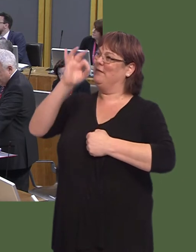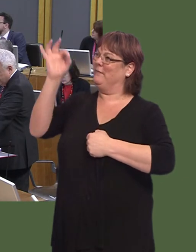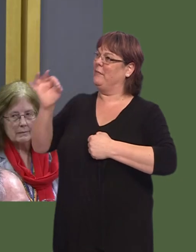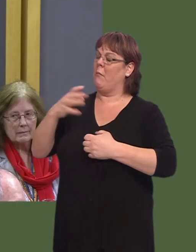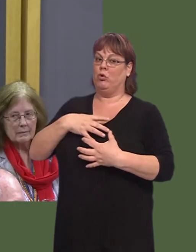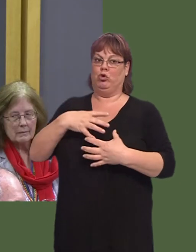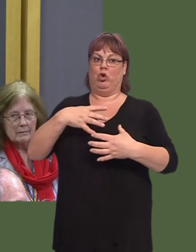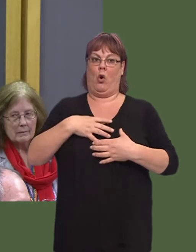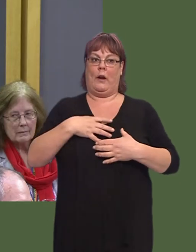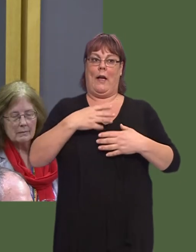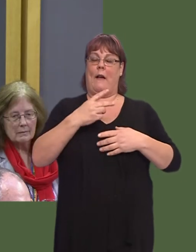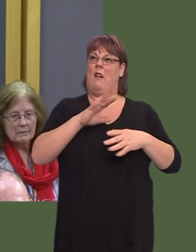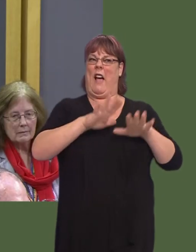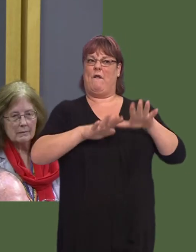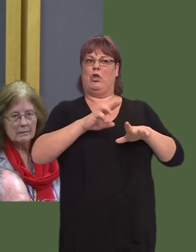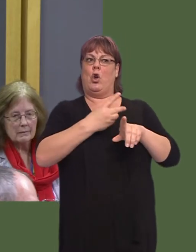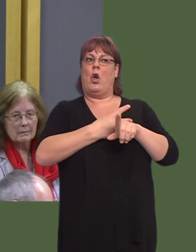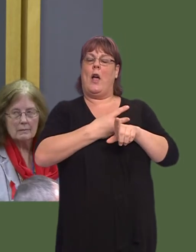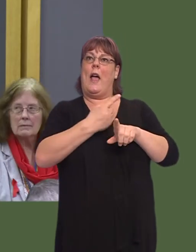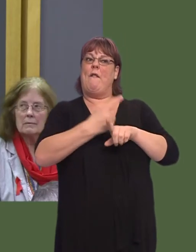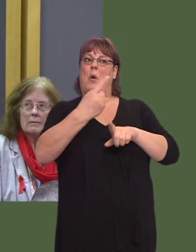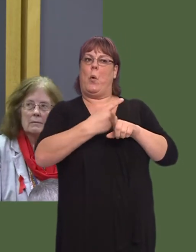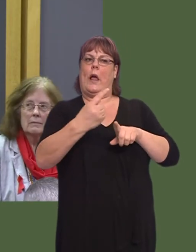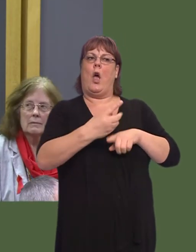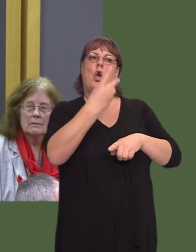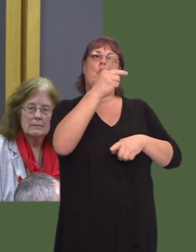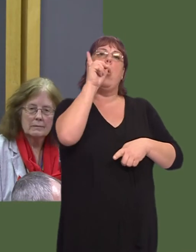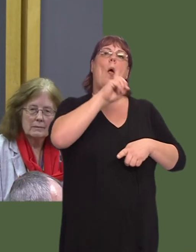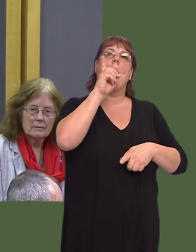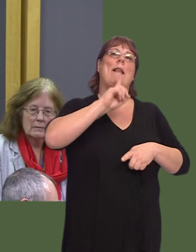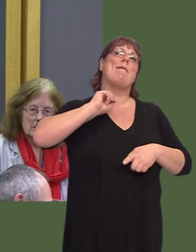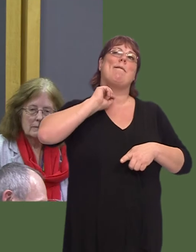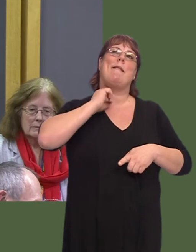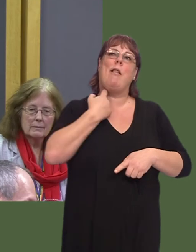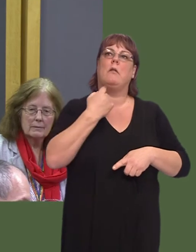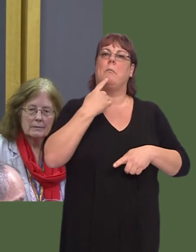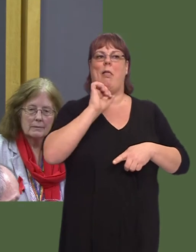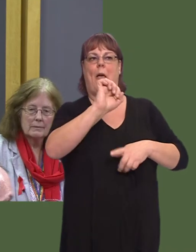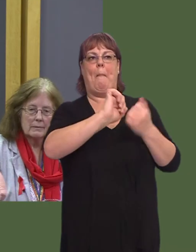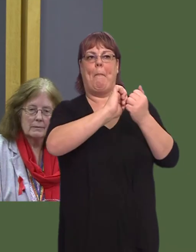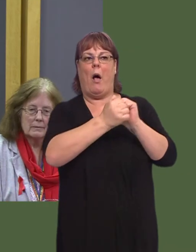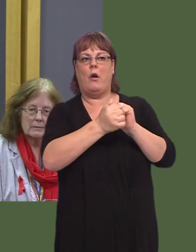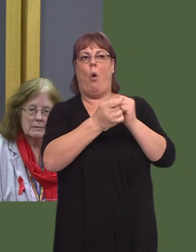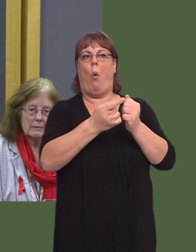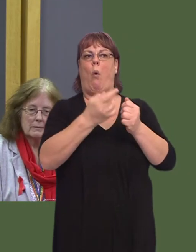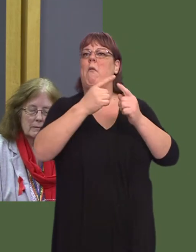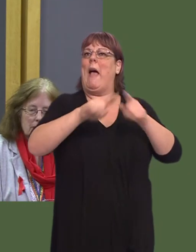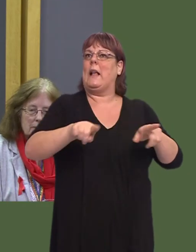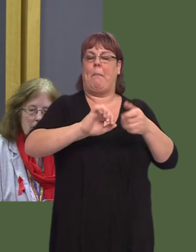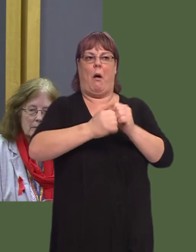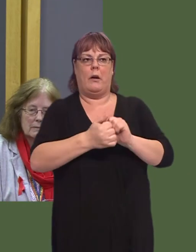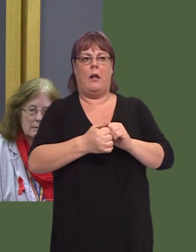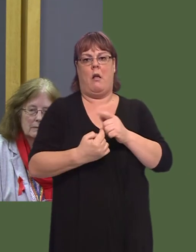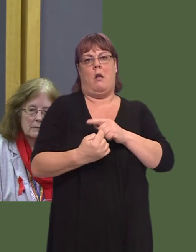to learn this week that on average 2 women a week are killed by a partner or ex-partner in England and Wales. And yesterday